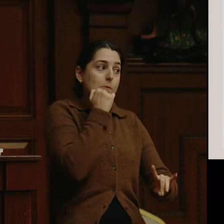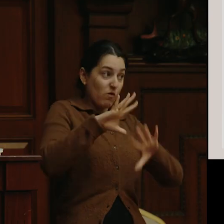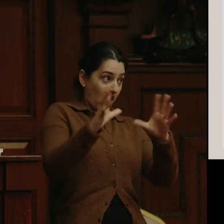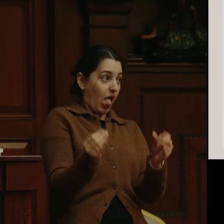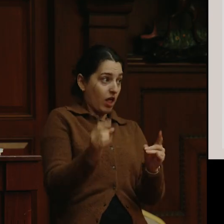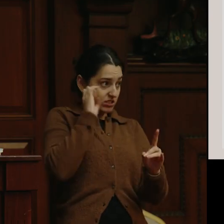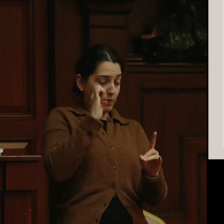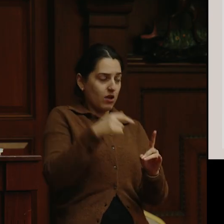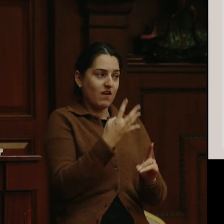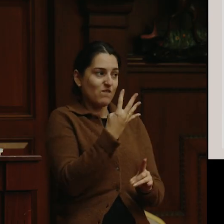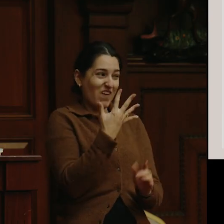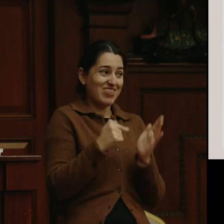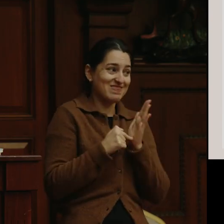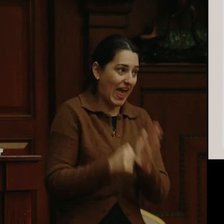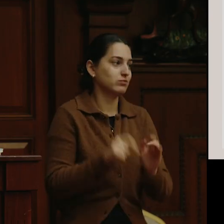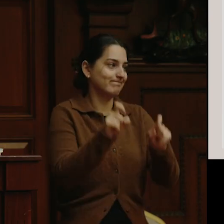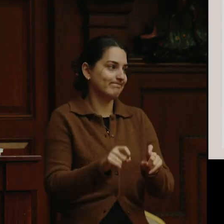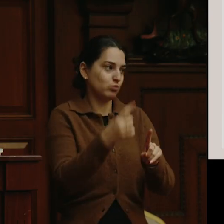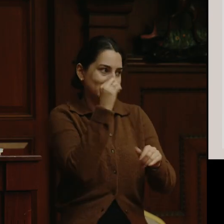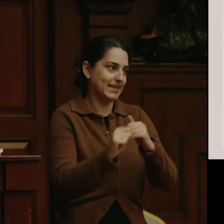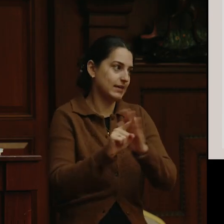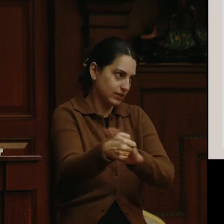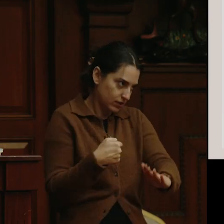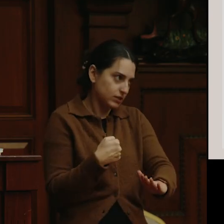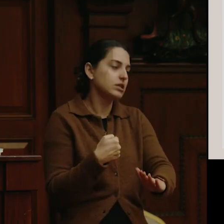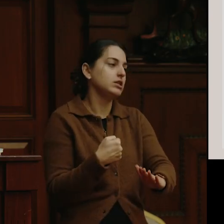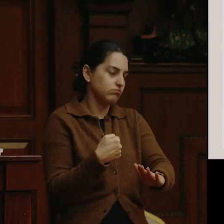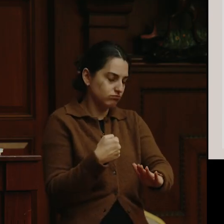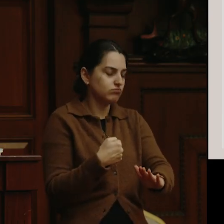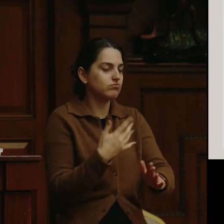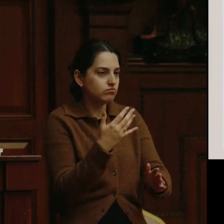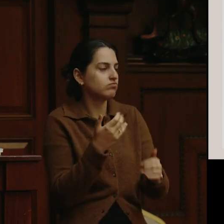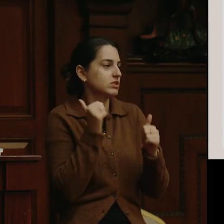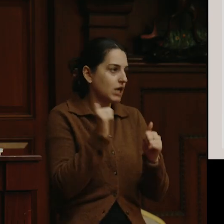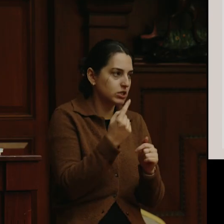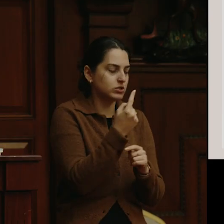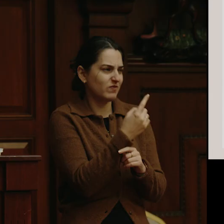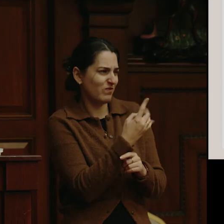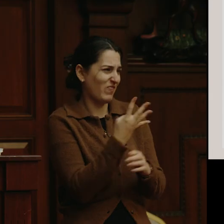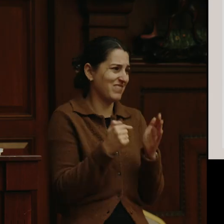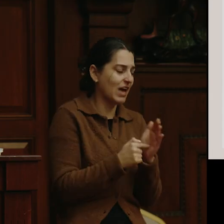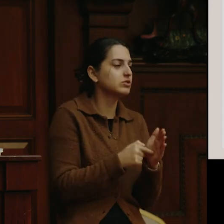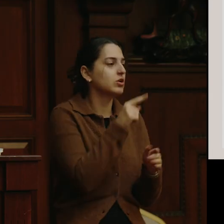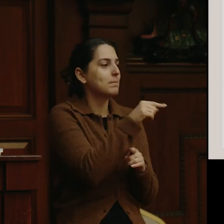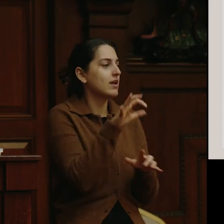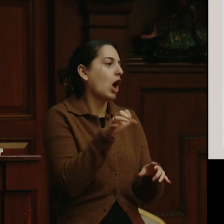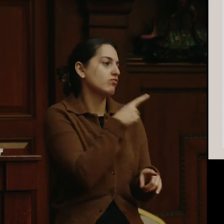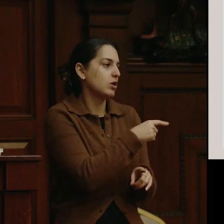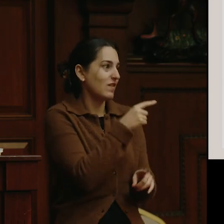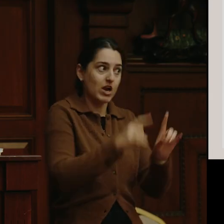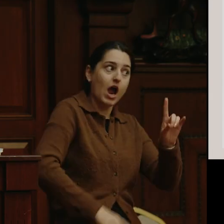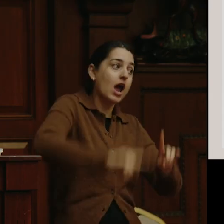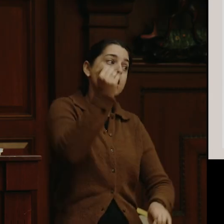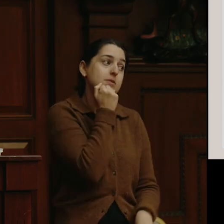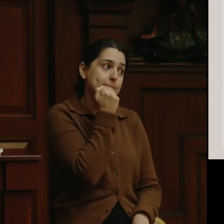overall, about 45,000 day case attendances. Again, rheumatoid arthritis being the